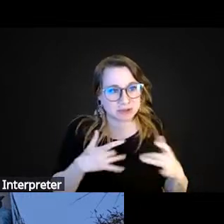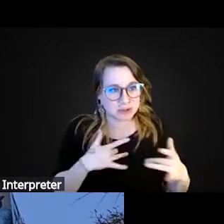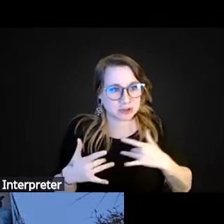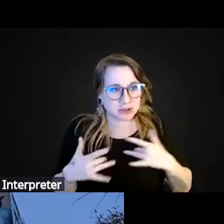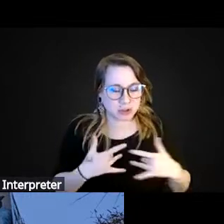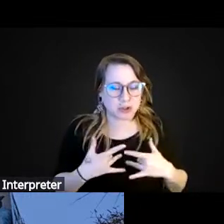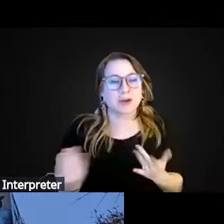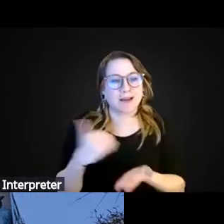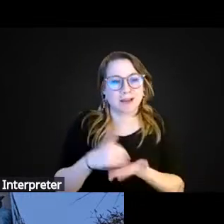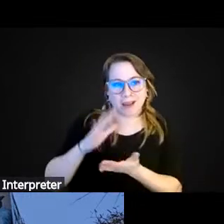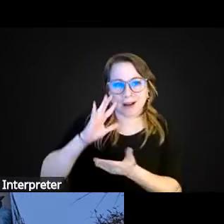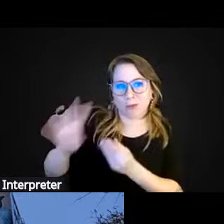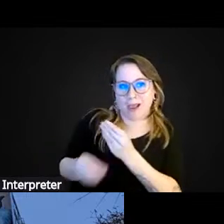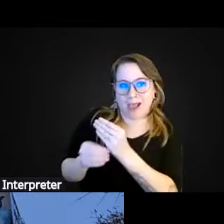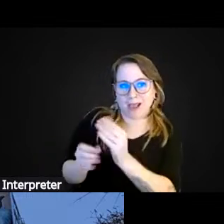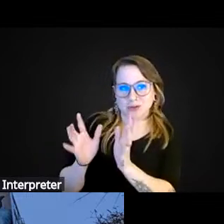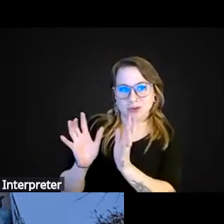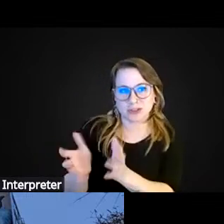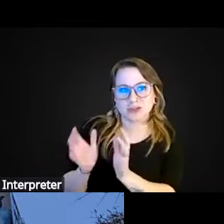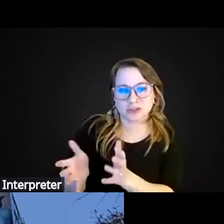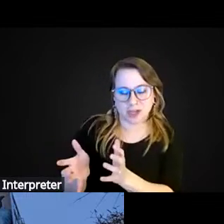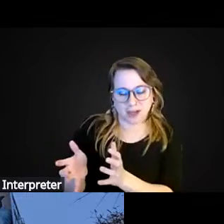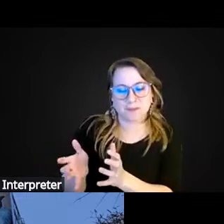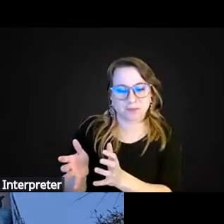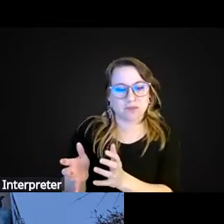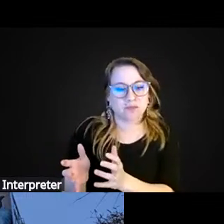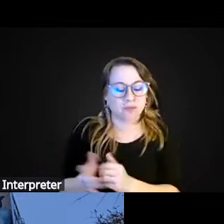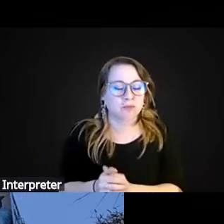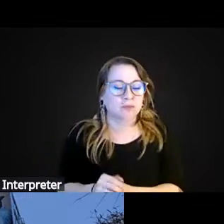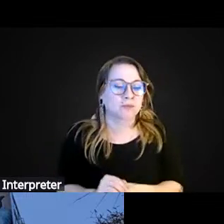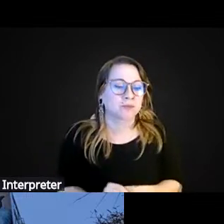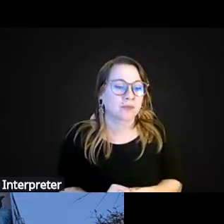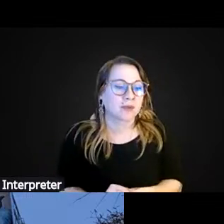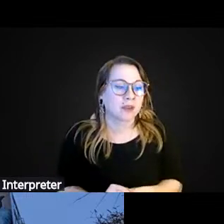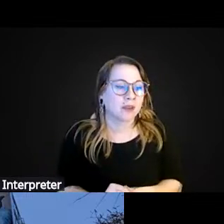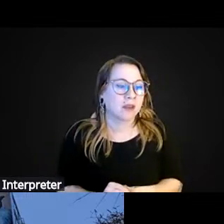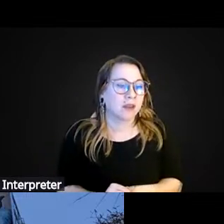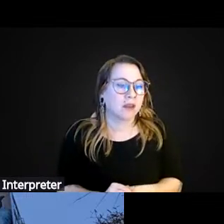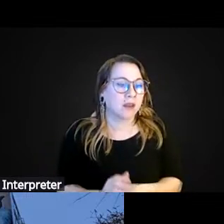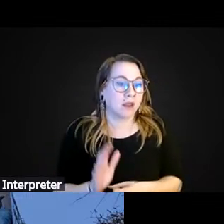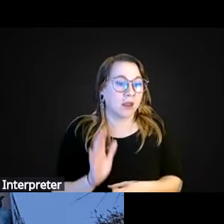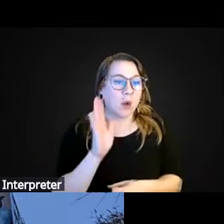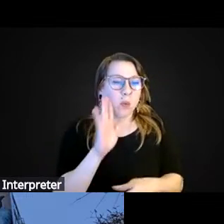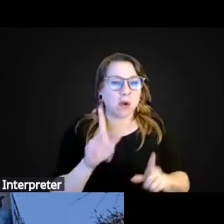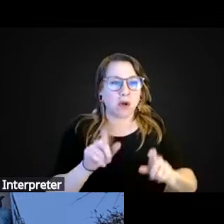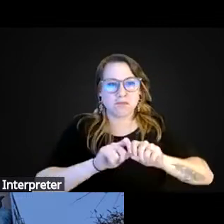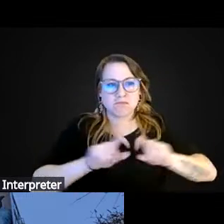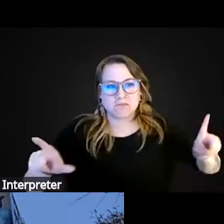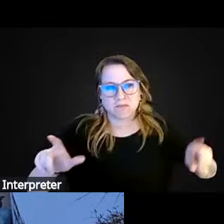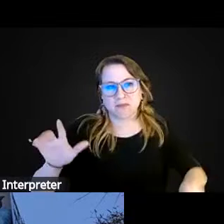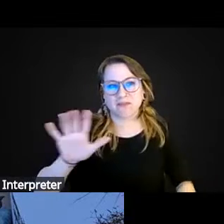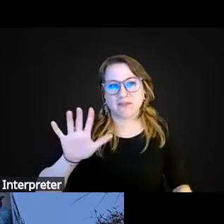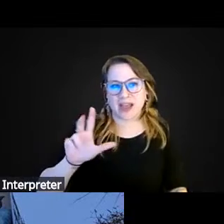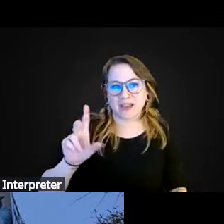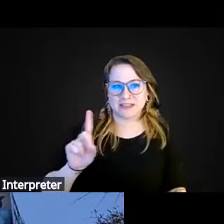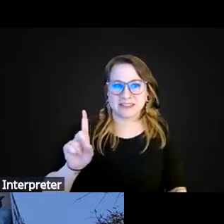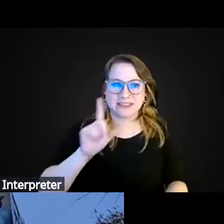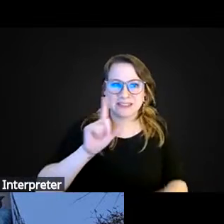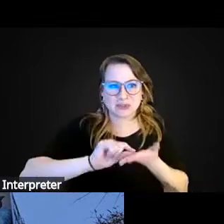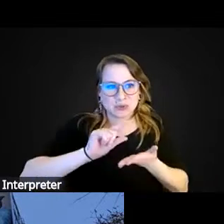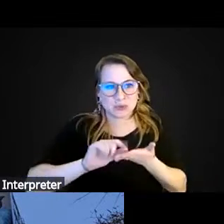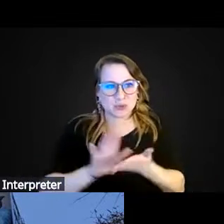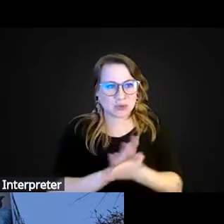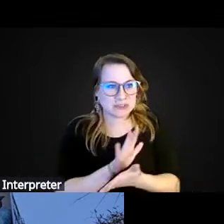the chat. We'll probably also have that sent out in the ANC 5D newsletter just so that you